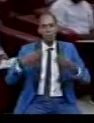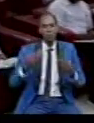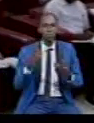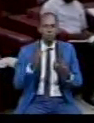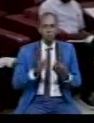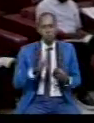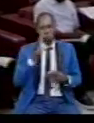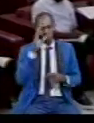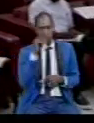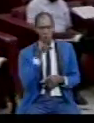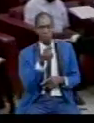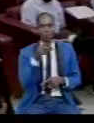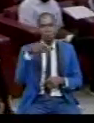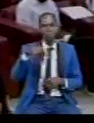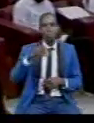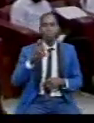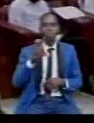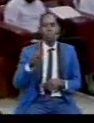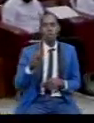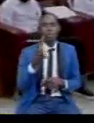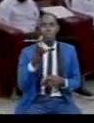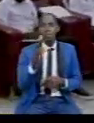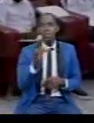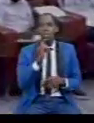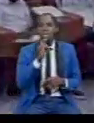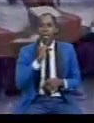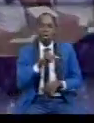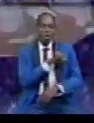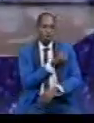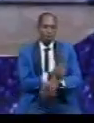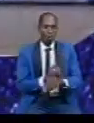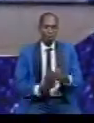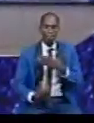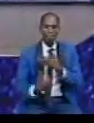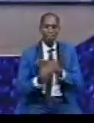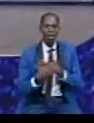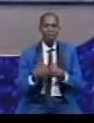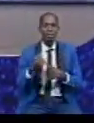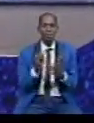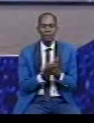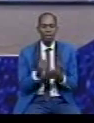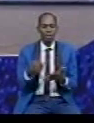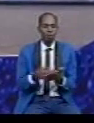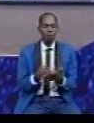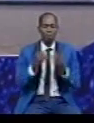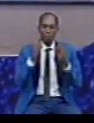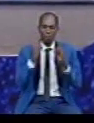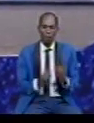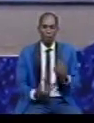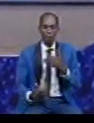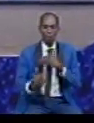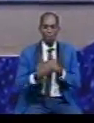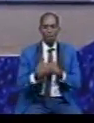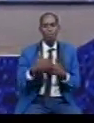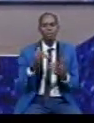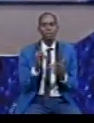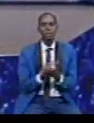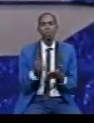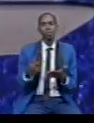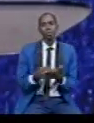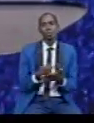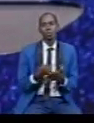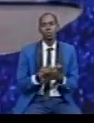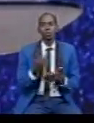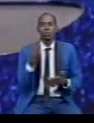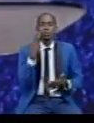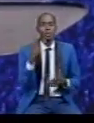There's authority behind that gospel, power behind that gospel. As we look at these